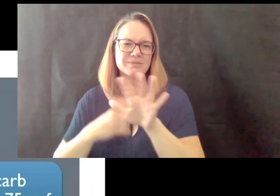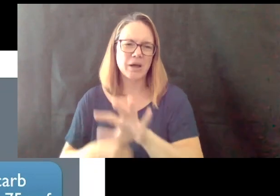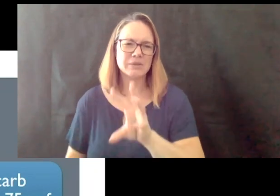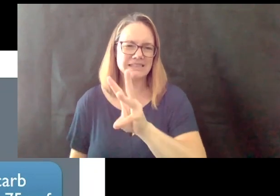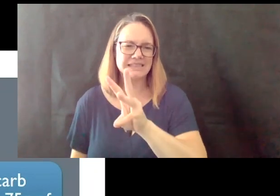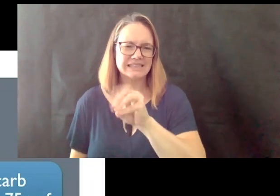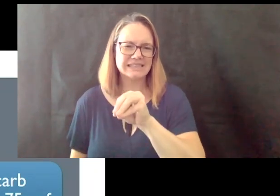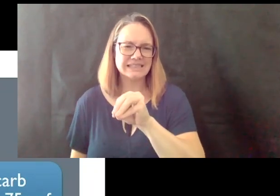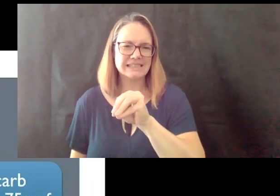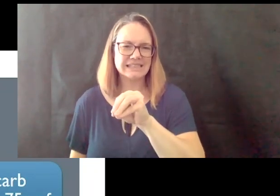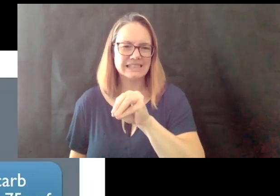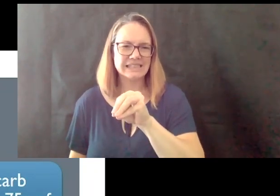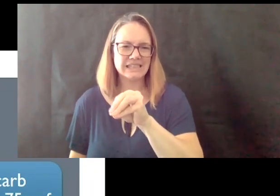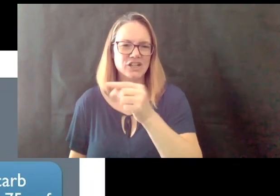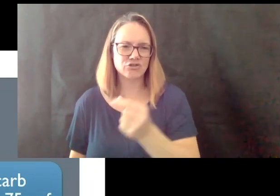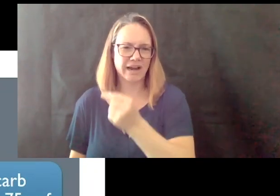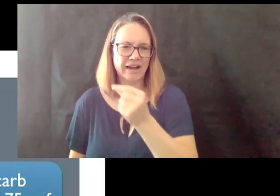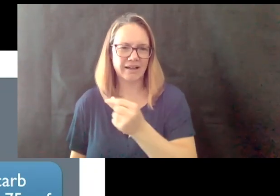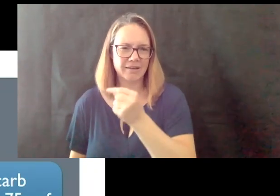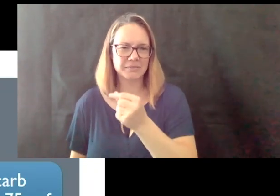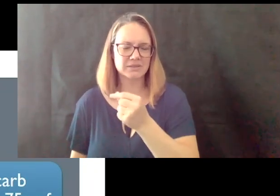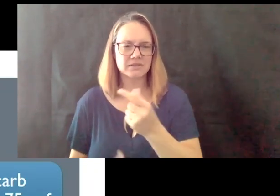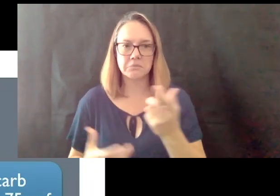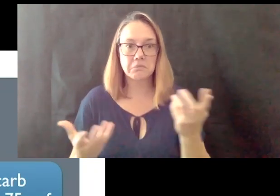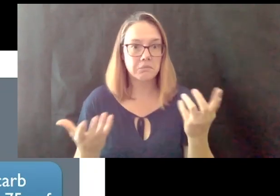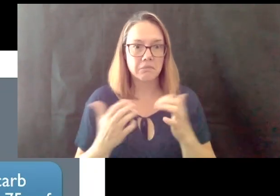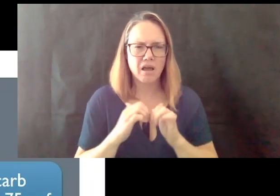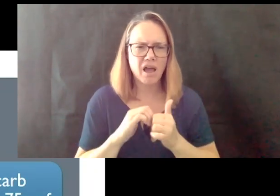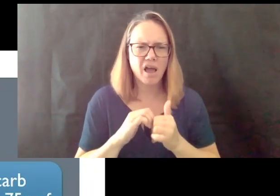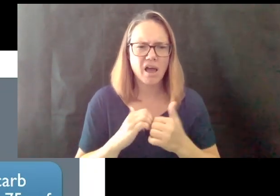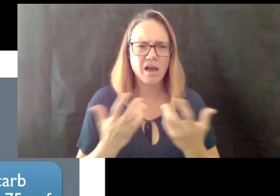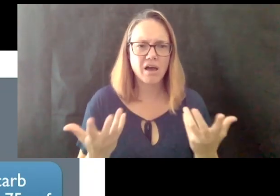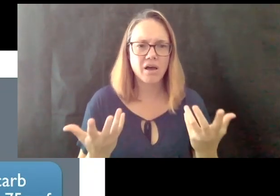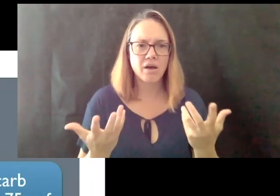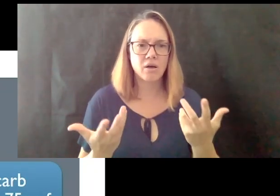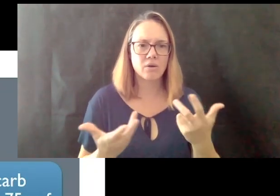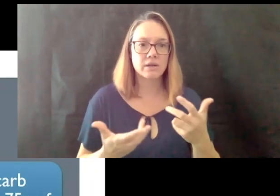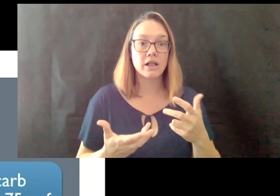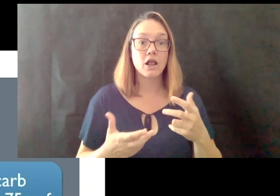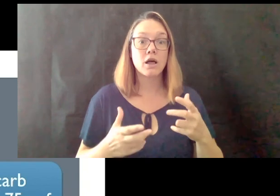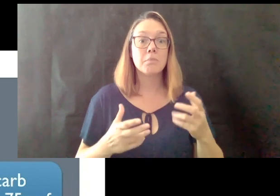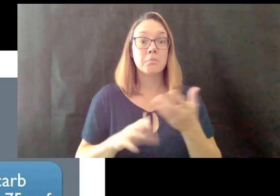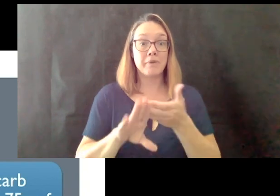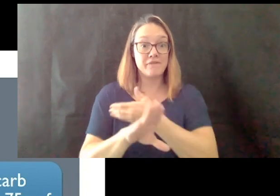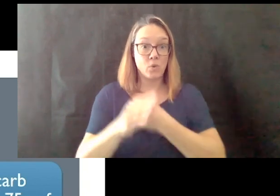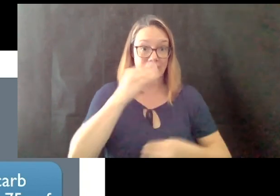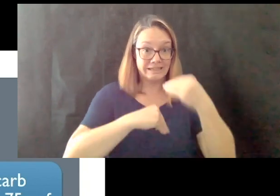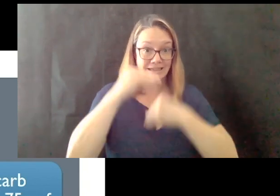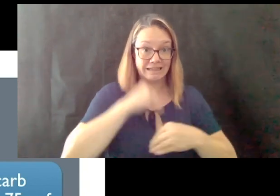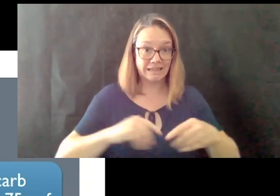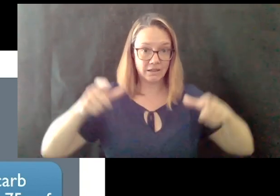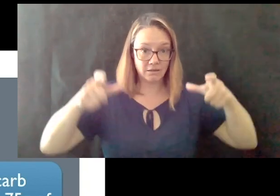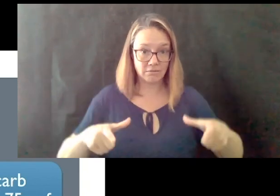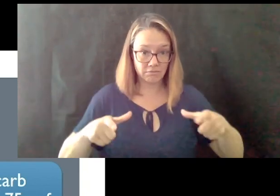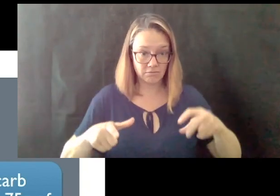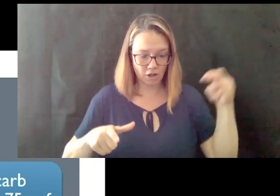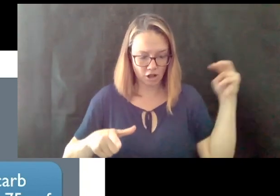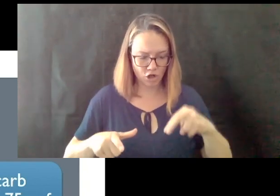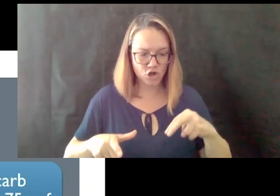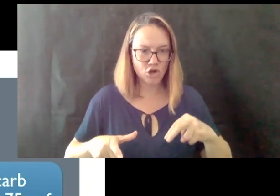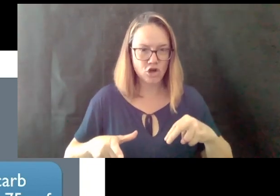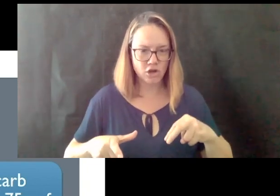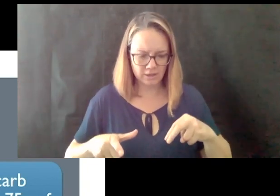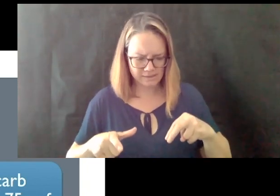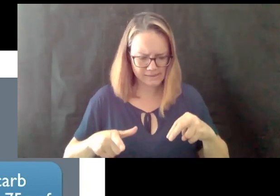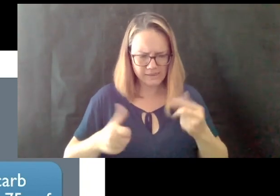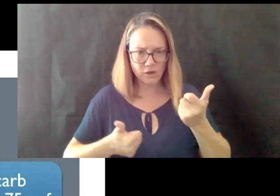And so how do you do that? Well, basically, like I said, sit in front of your meal before you eat it and